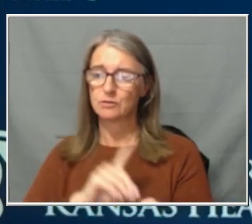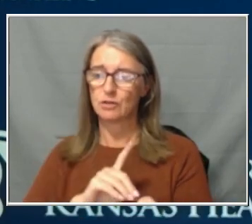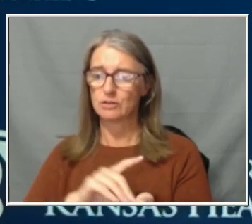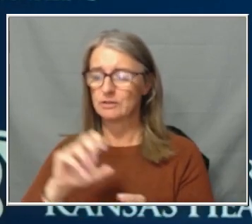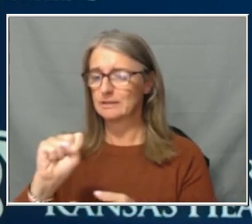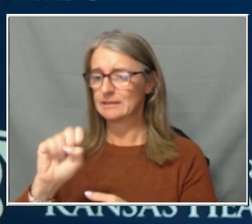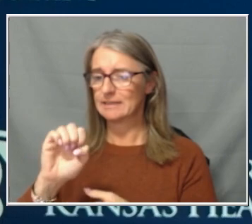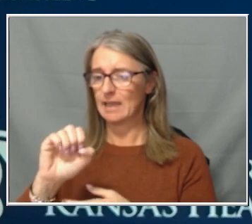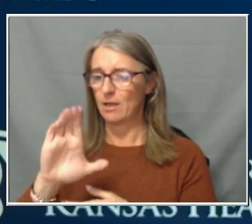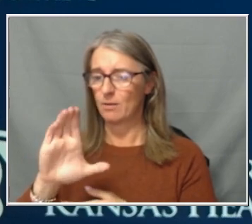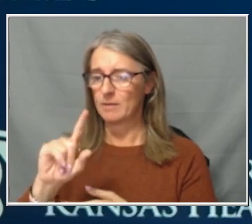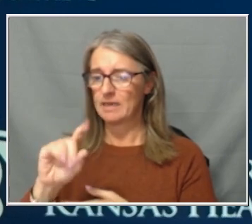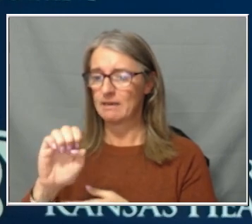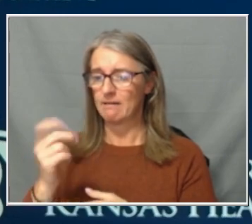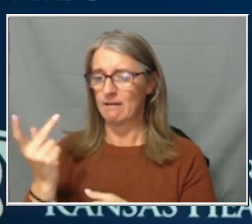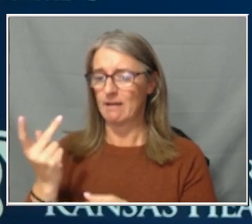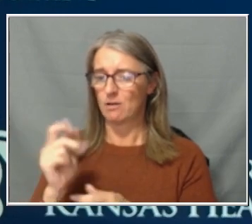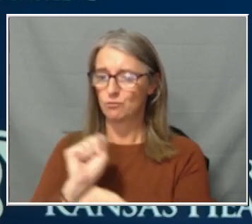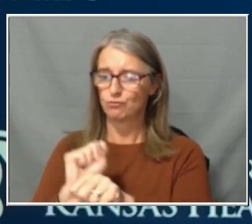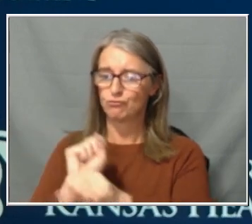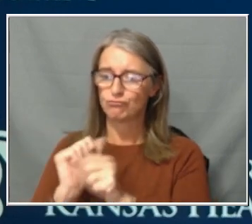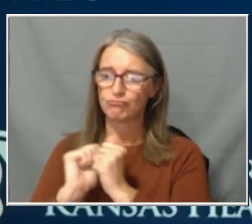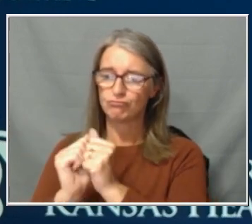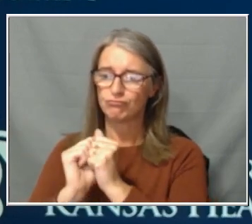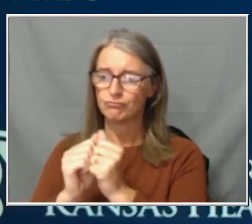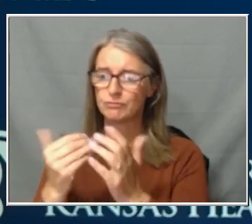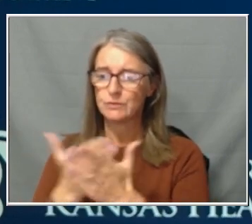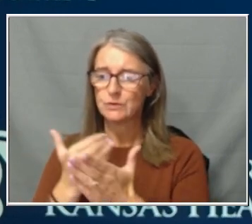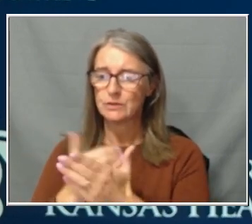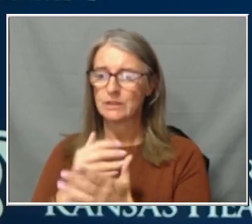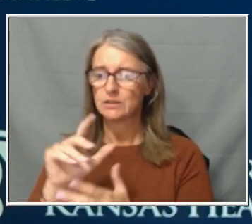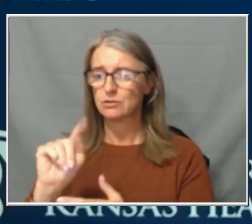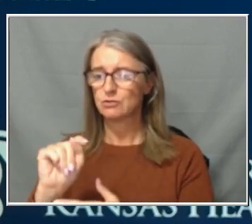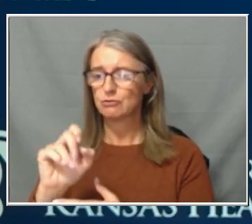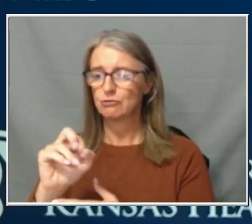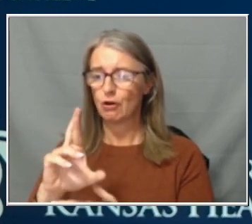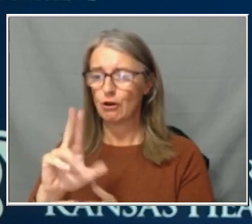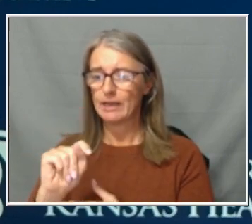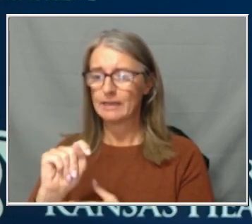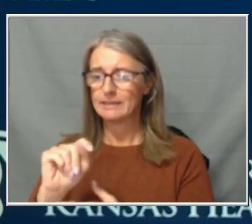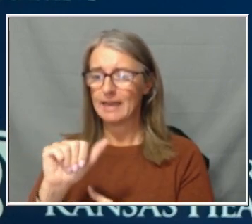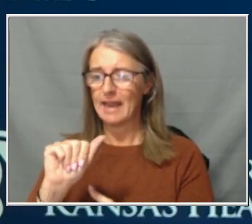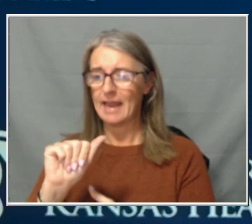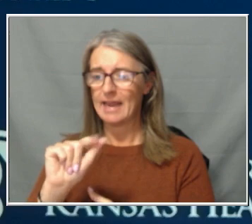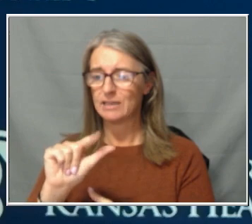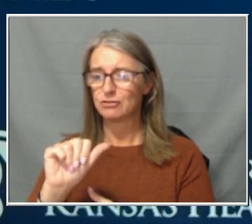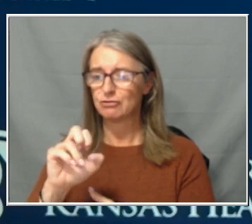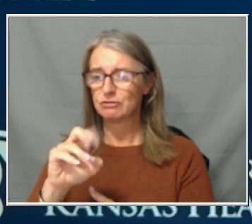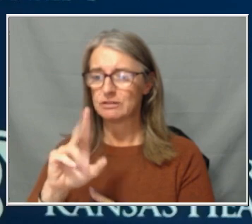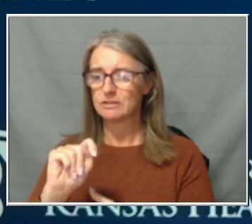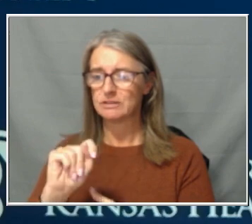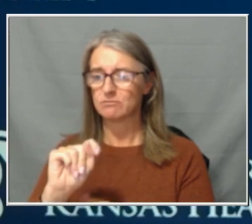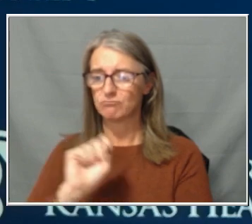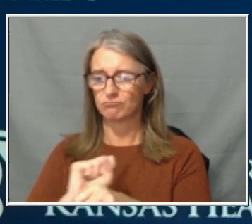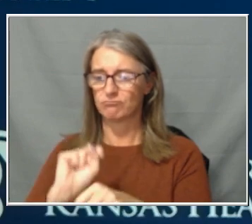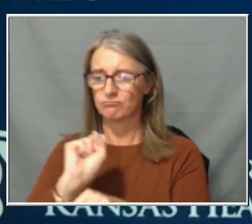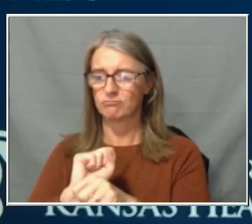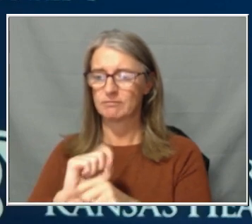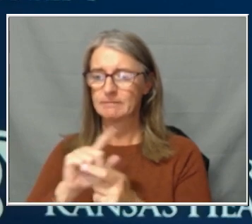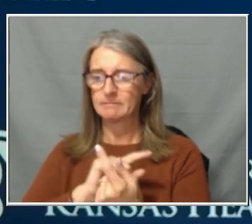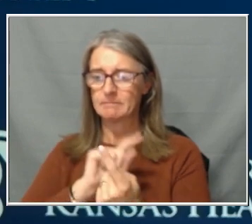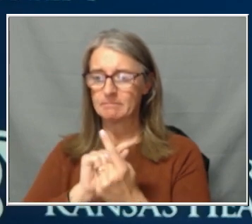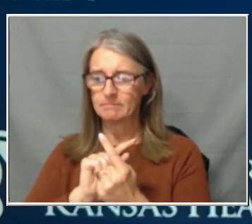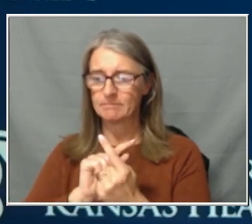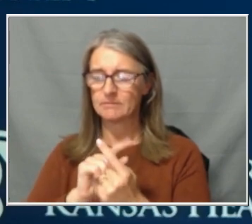so closely together. We have new agents called targeted agents that help. So first meeting Mark, it was all about trying to get his disease